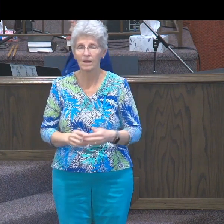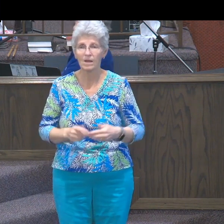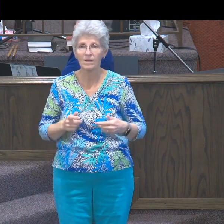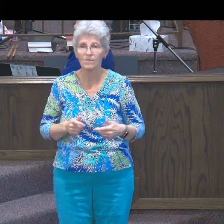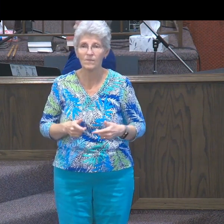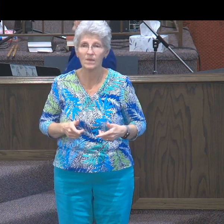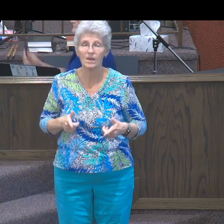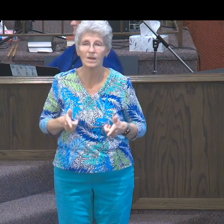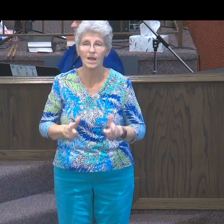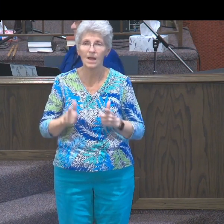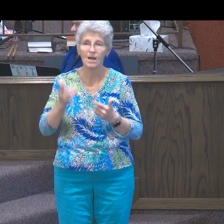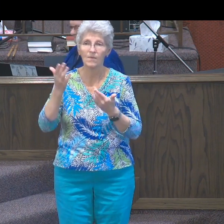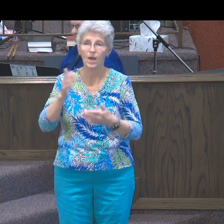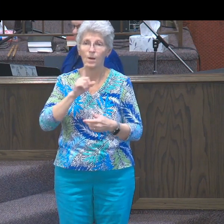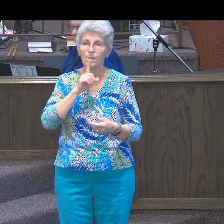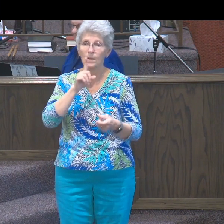King.